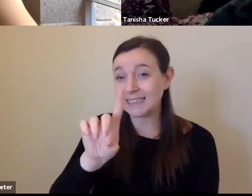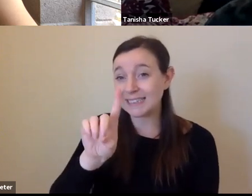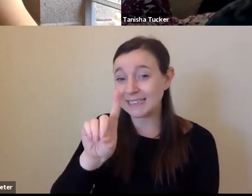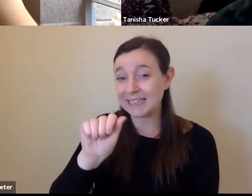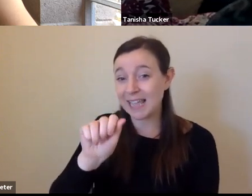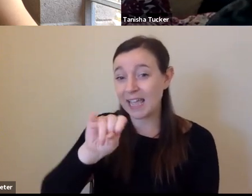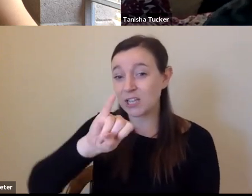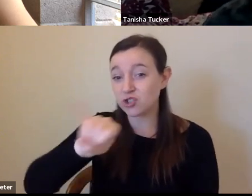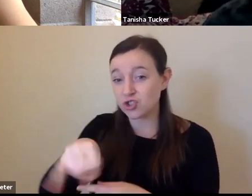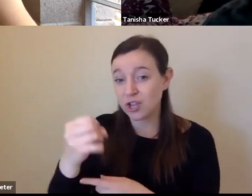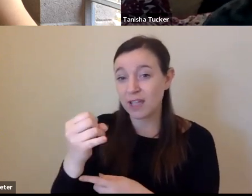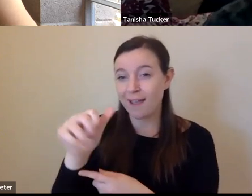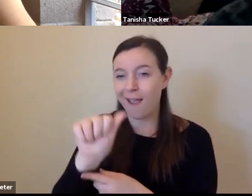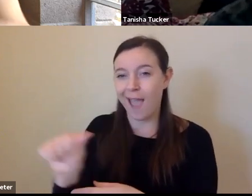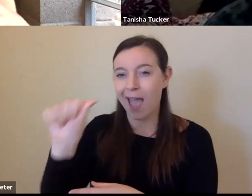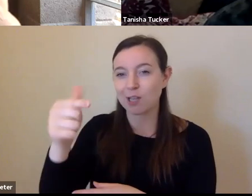BAHIDAJ